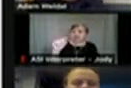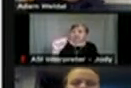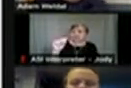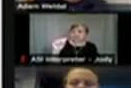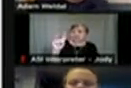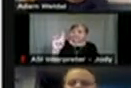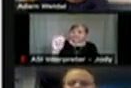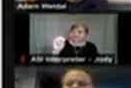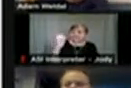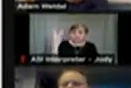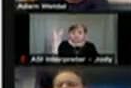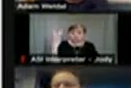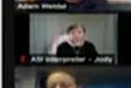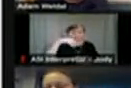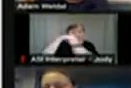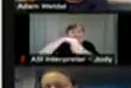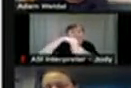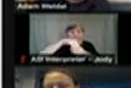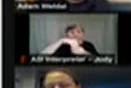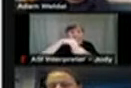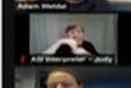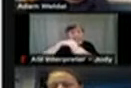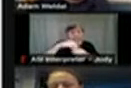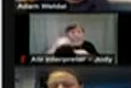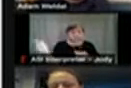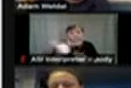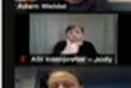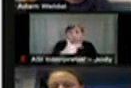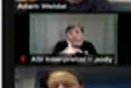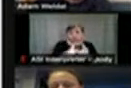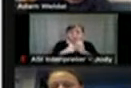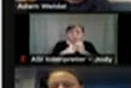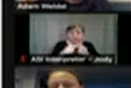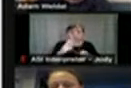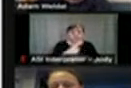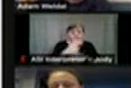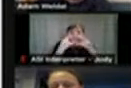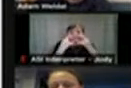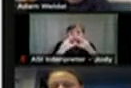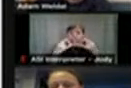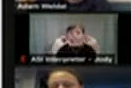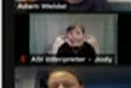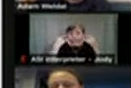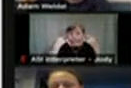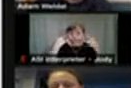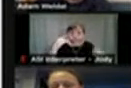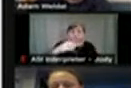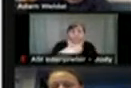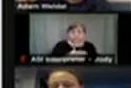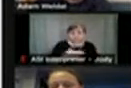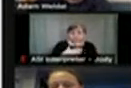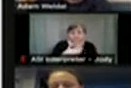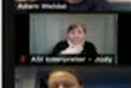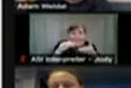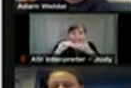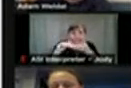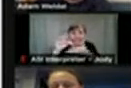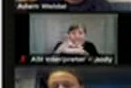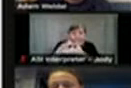classes, they're gonna be wearing masks. So right. So I think it should be in writing. I mean, just for, you